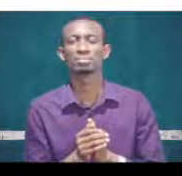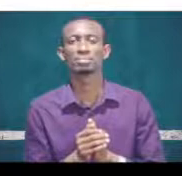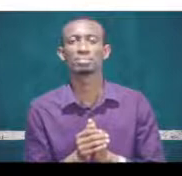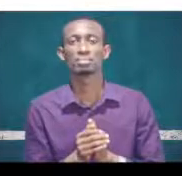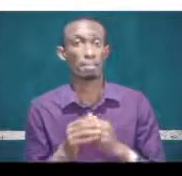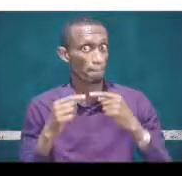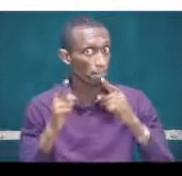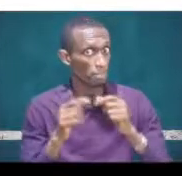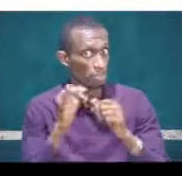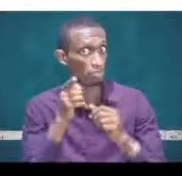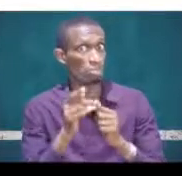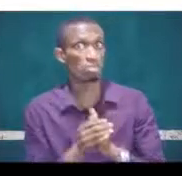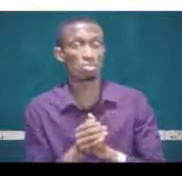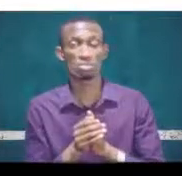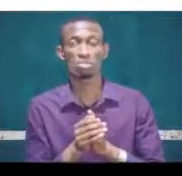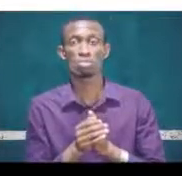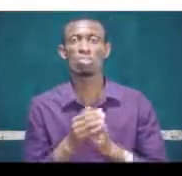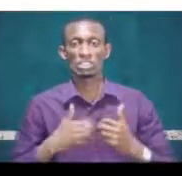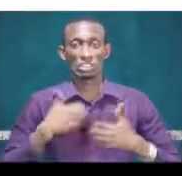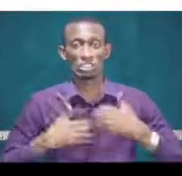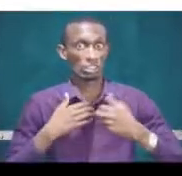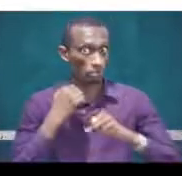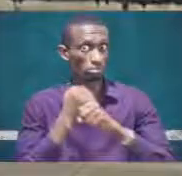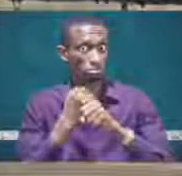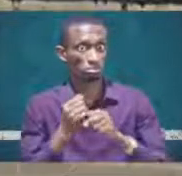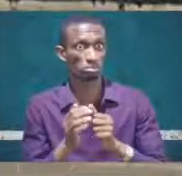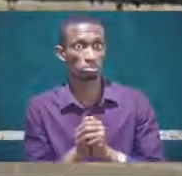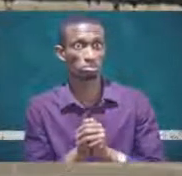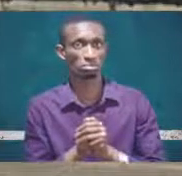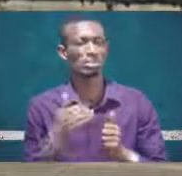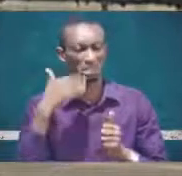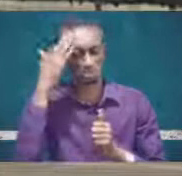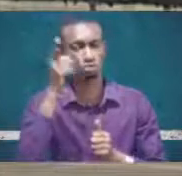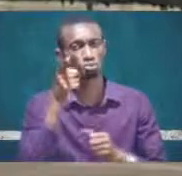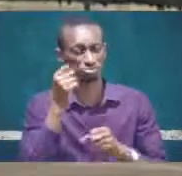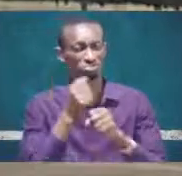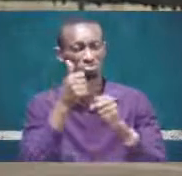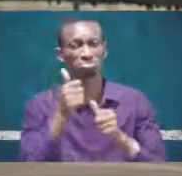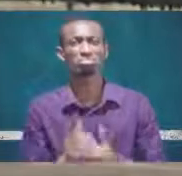But if you decide to work, I'm very sure you will make it.